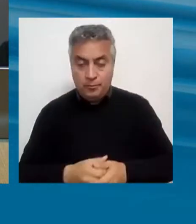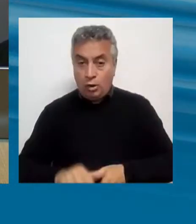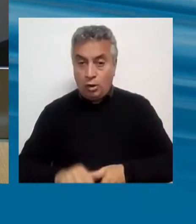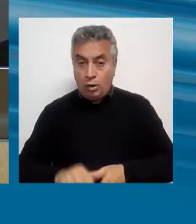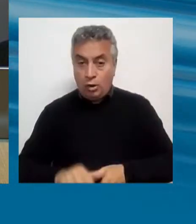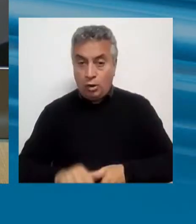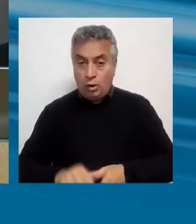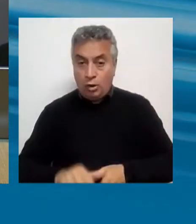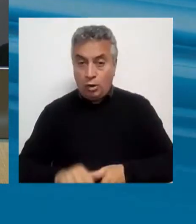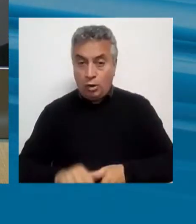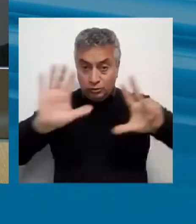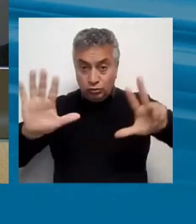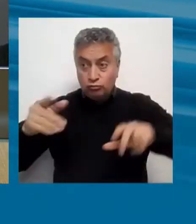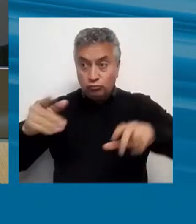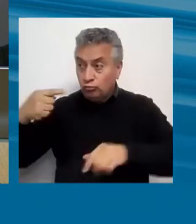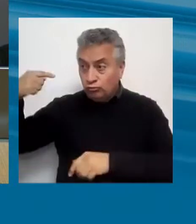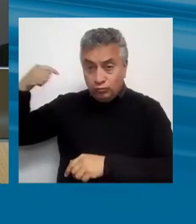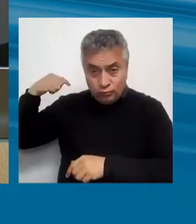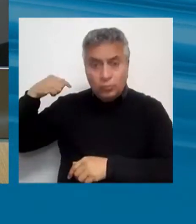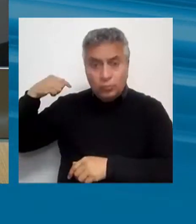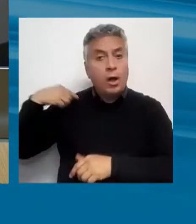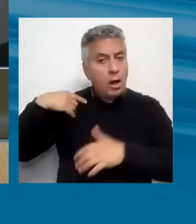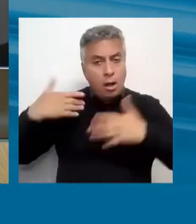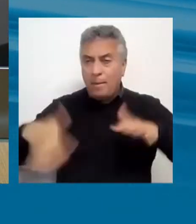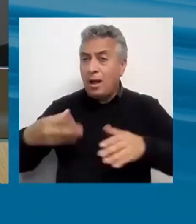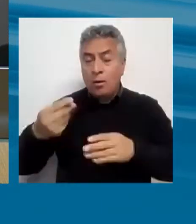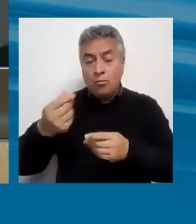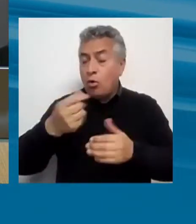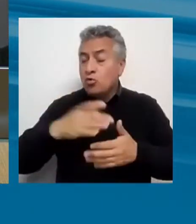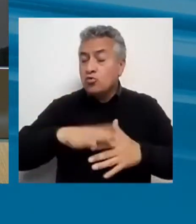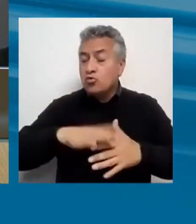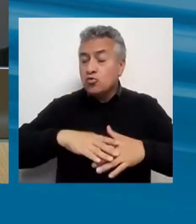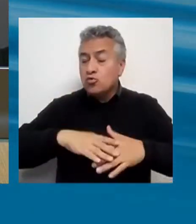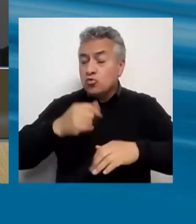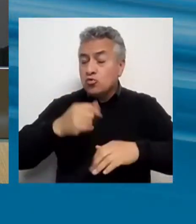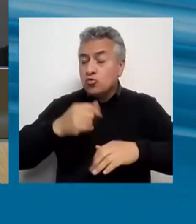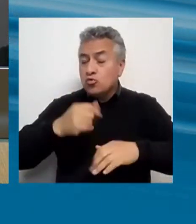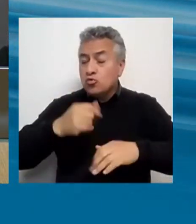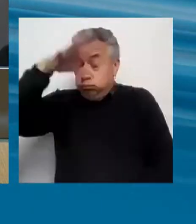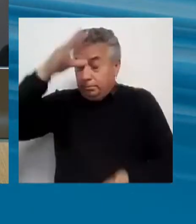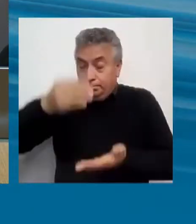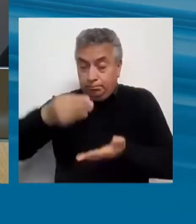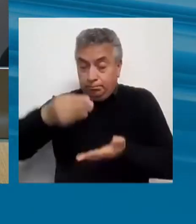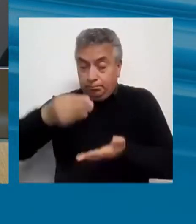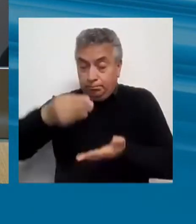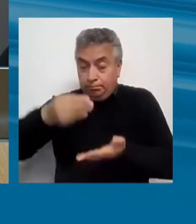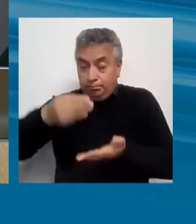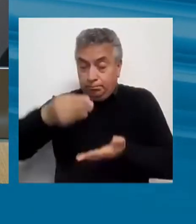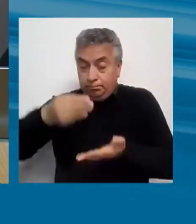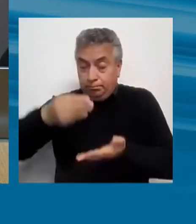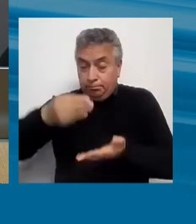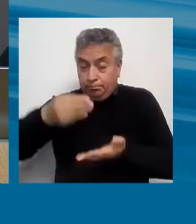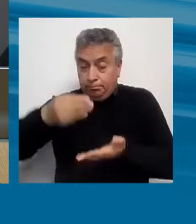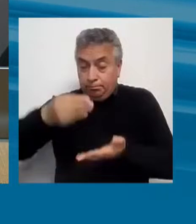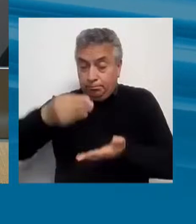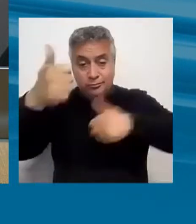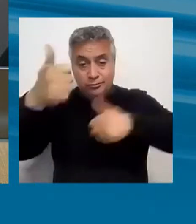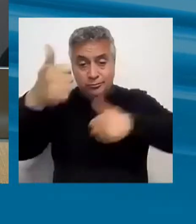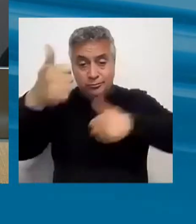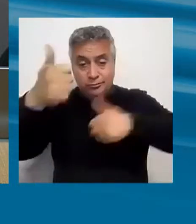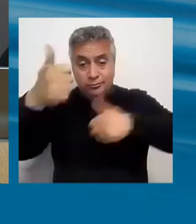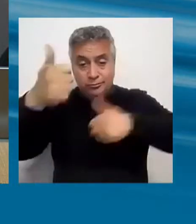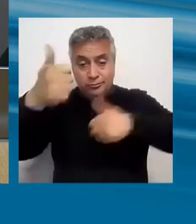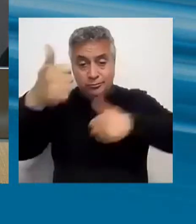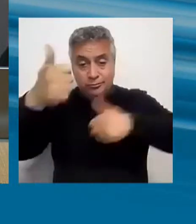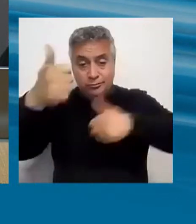that, all the things that were said about us, high debt, and tight fiscal space, and so on. We began at 176% of GDP, and now